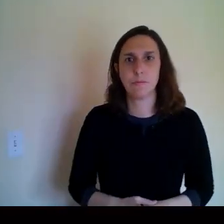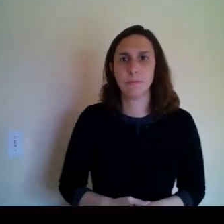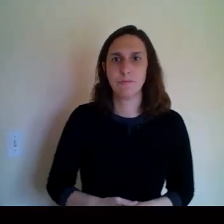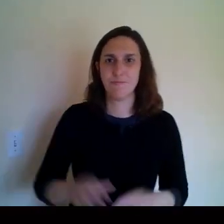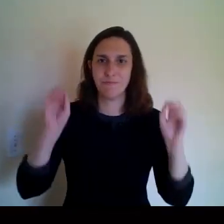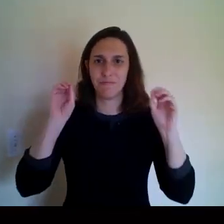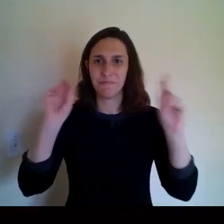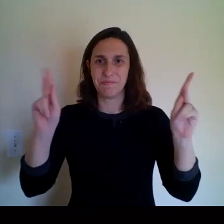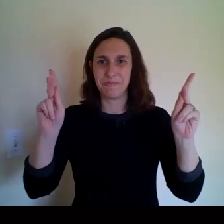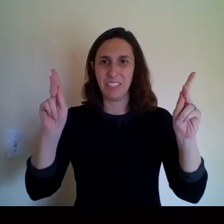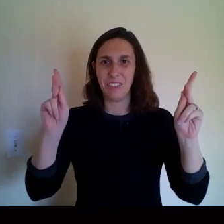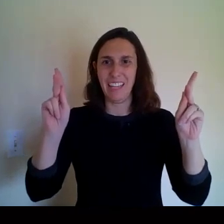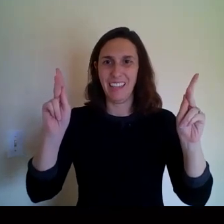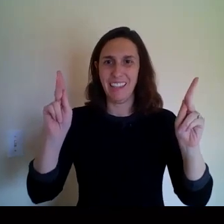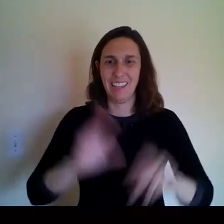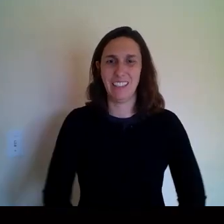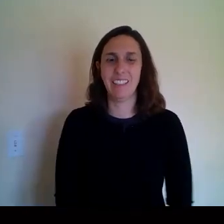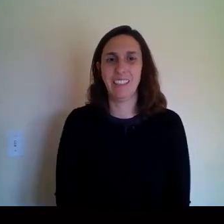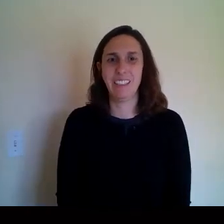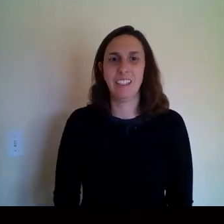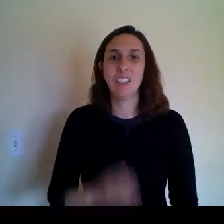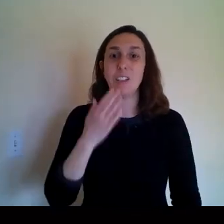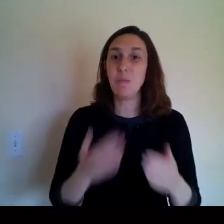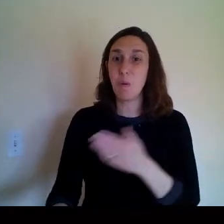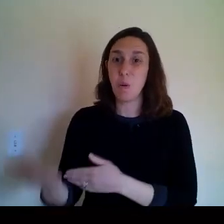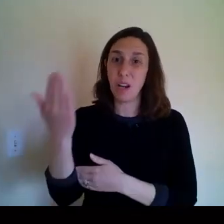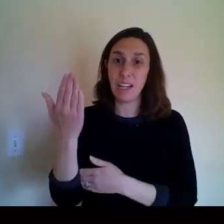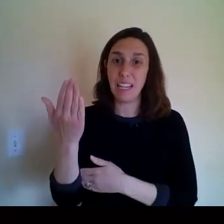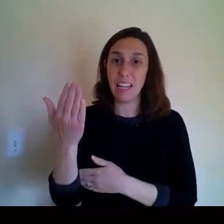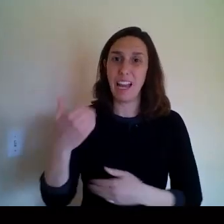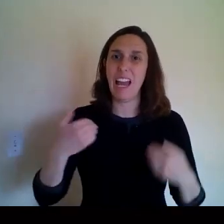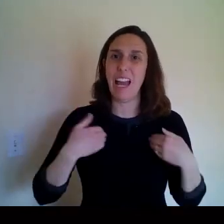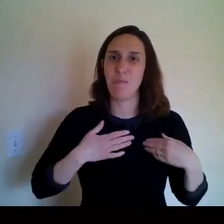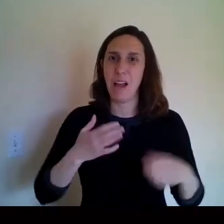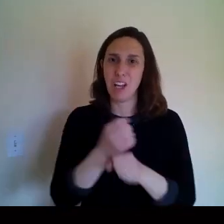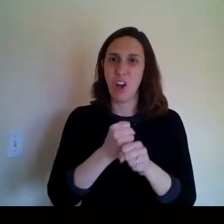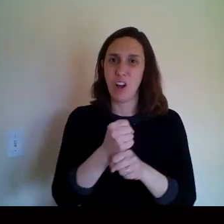All right. Good morning, everyone. Getting my coffee here.